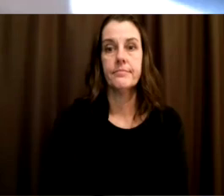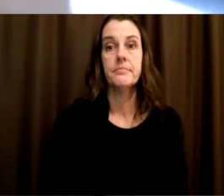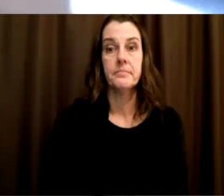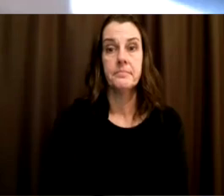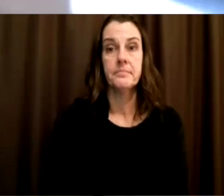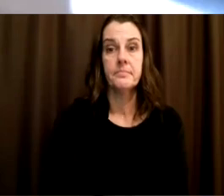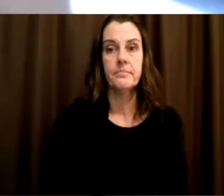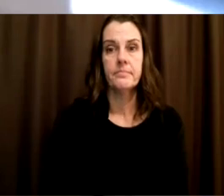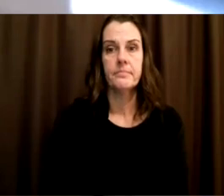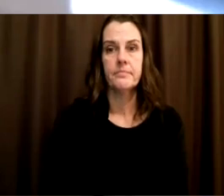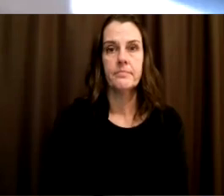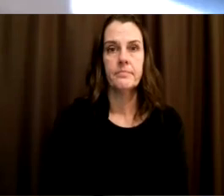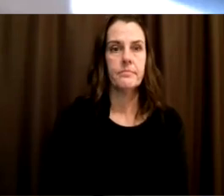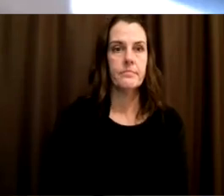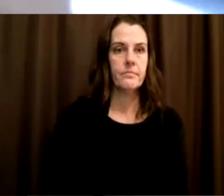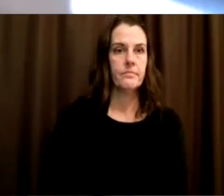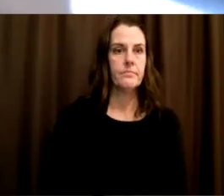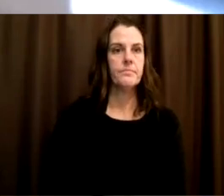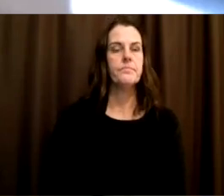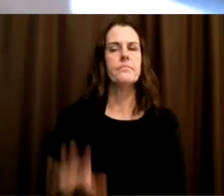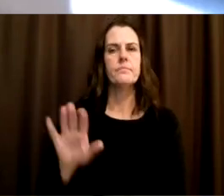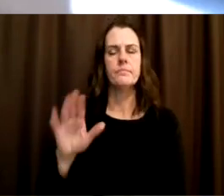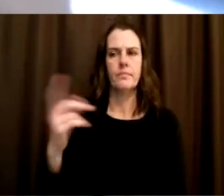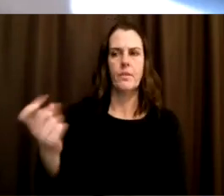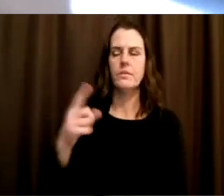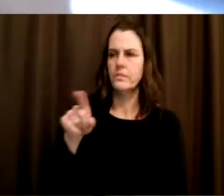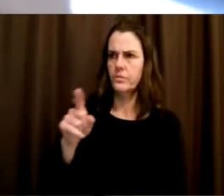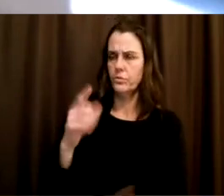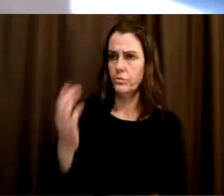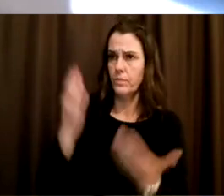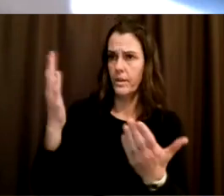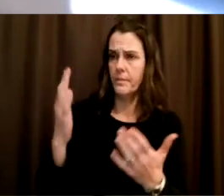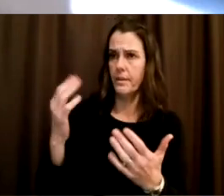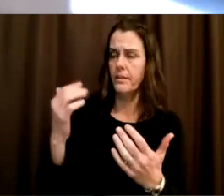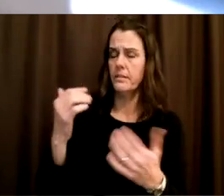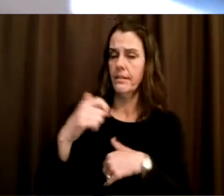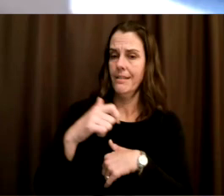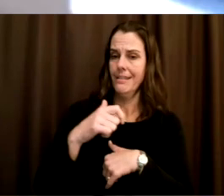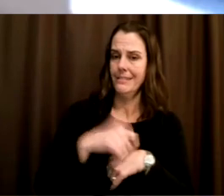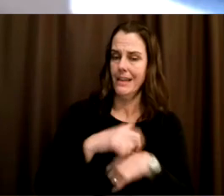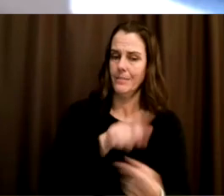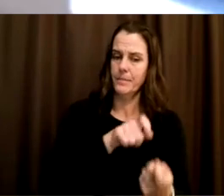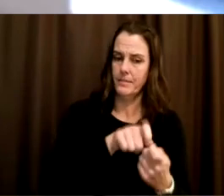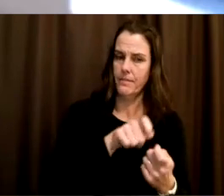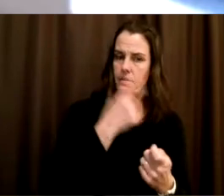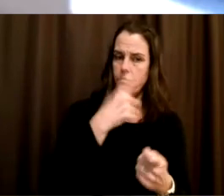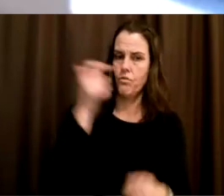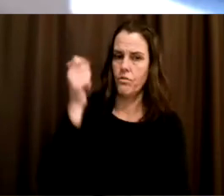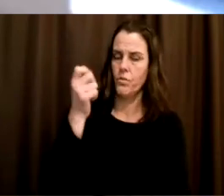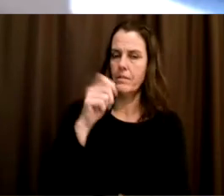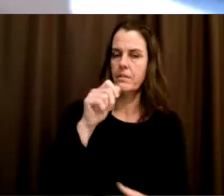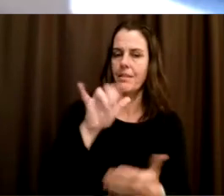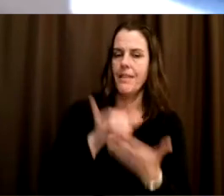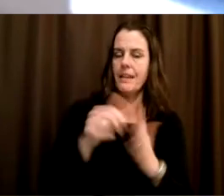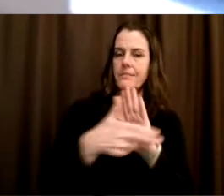And oh, do you recommend allocating time to grants that is unbillable?